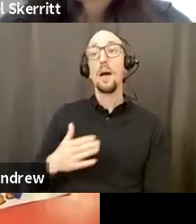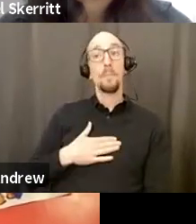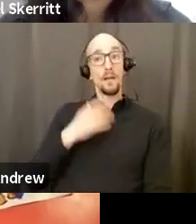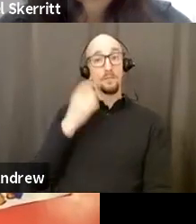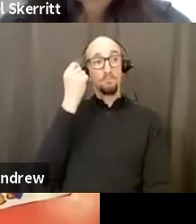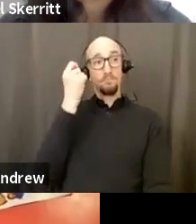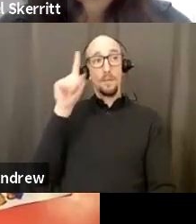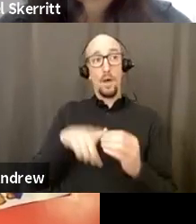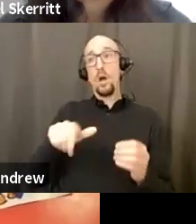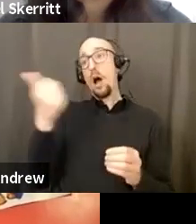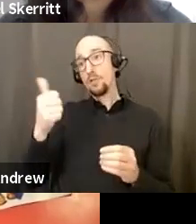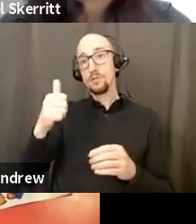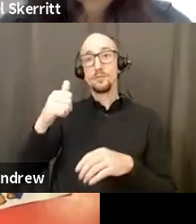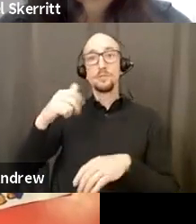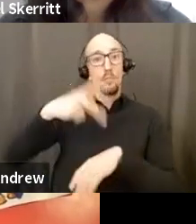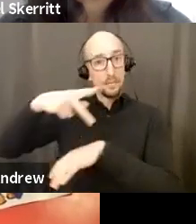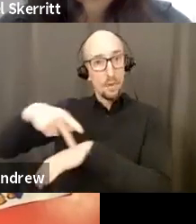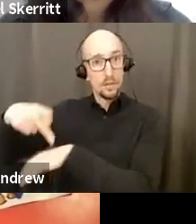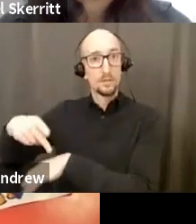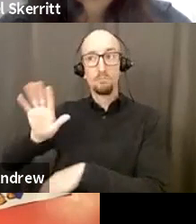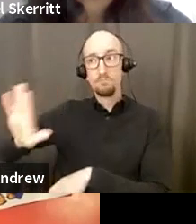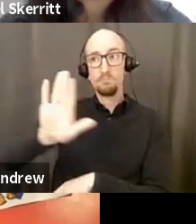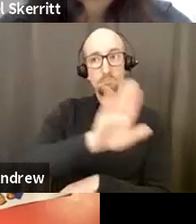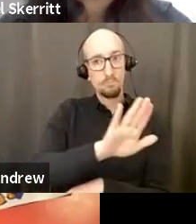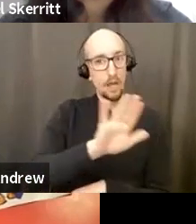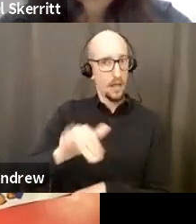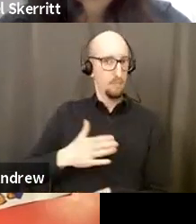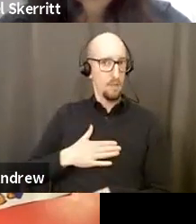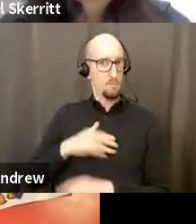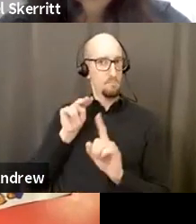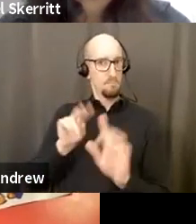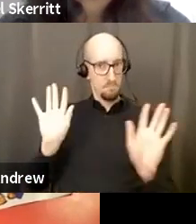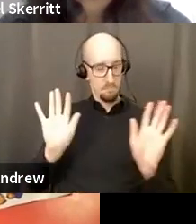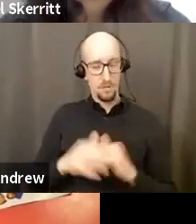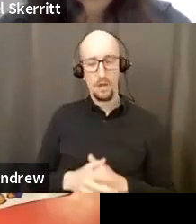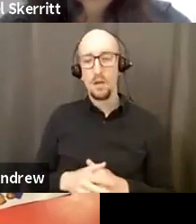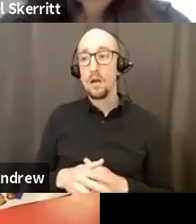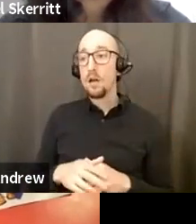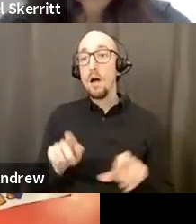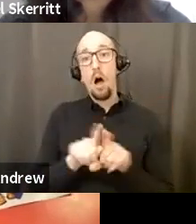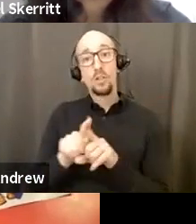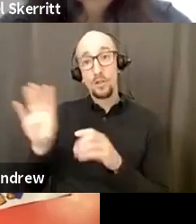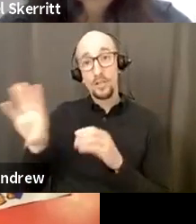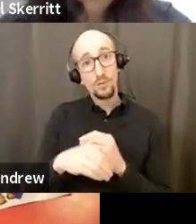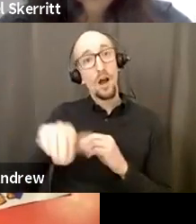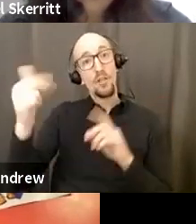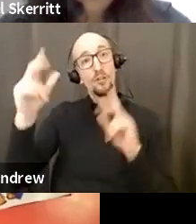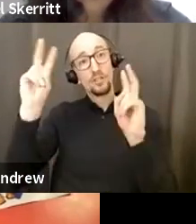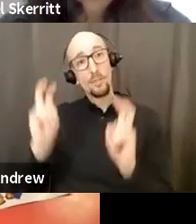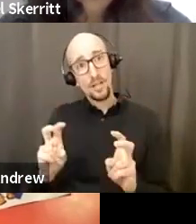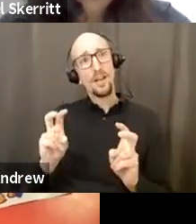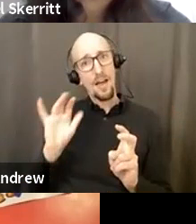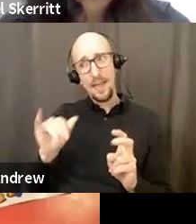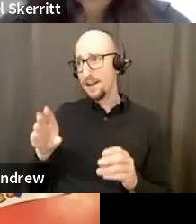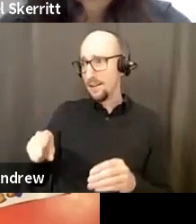leaders. And also, it's an opportunity for us to bring value to other subject areas that are also